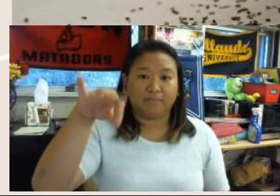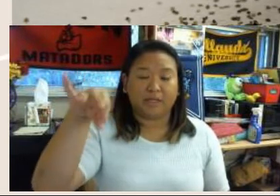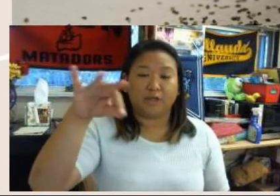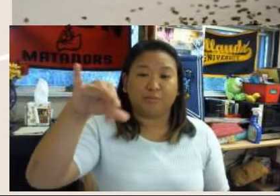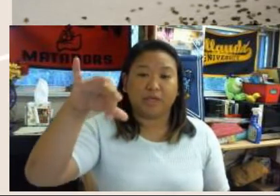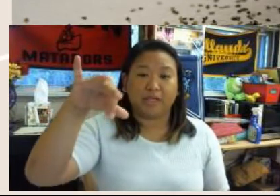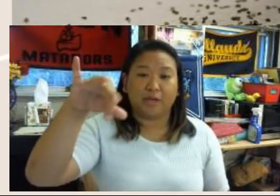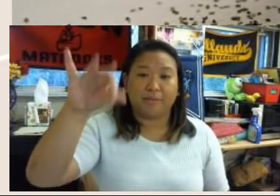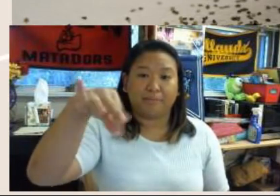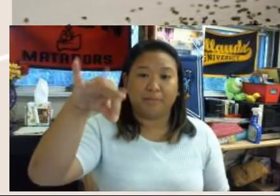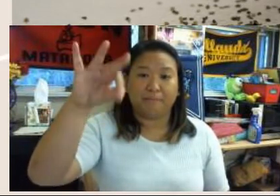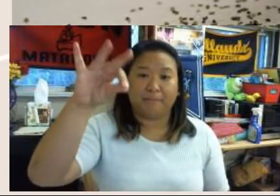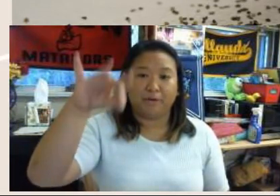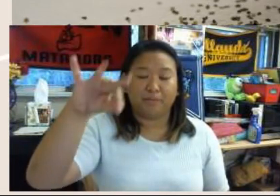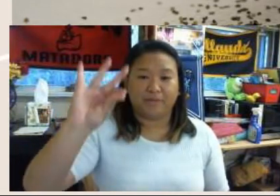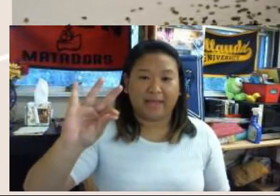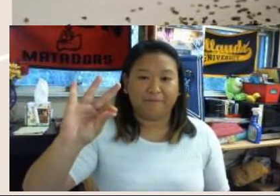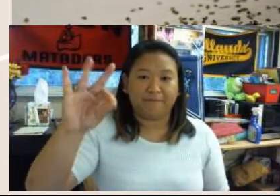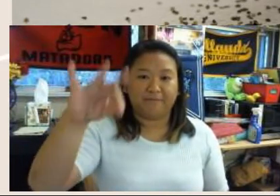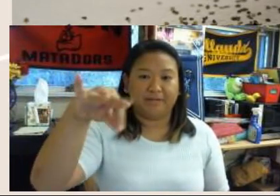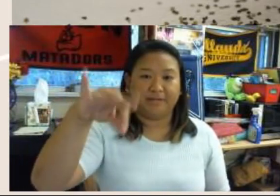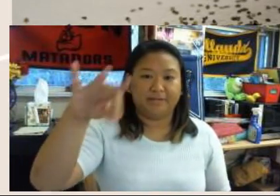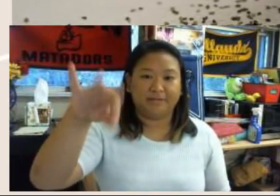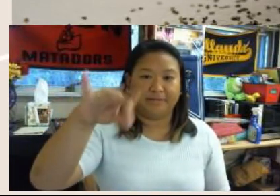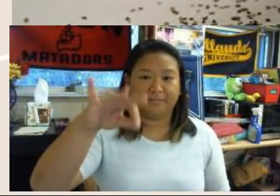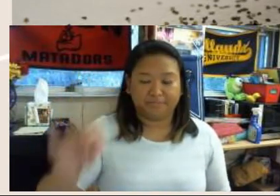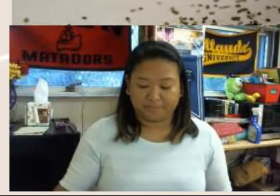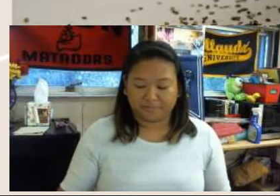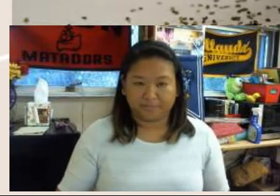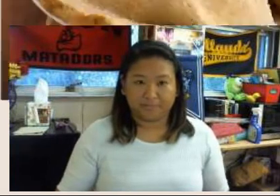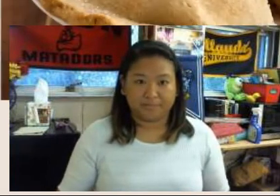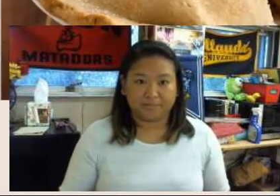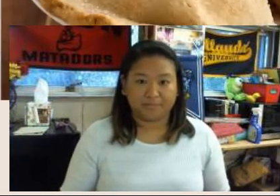Pepper, like you're sprinkling on pepper, pepper with an F.